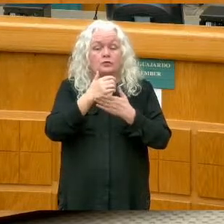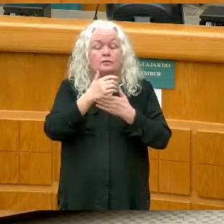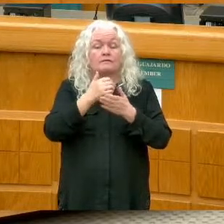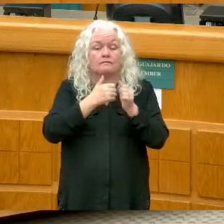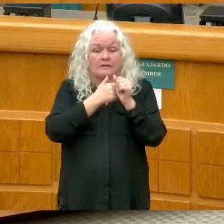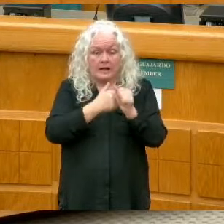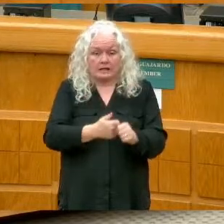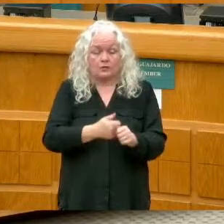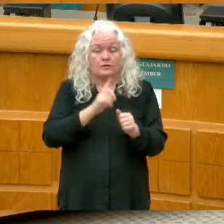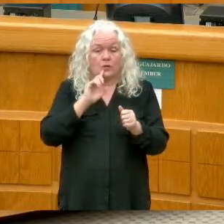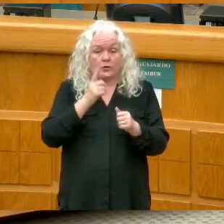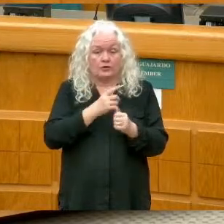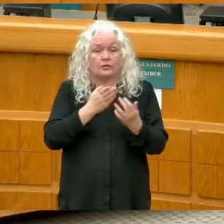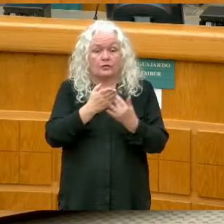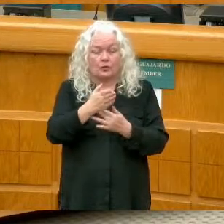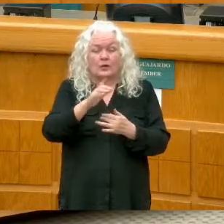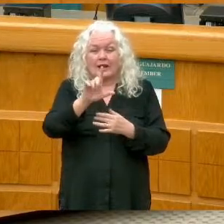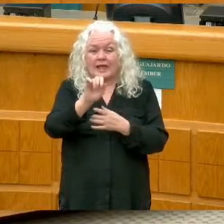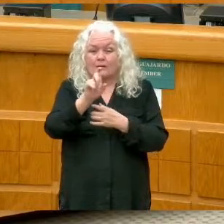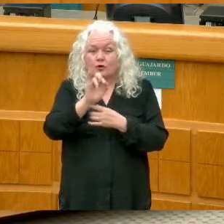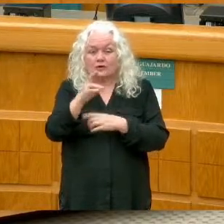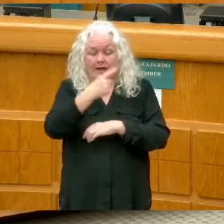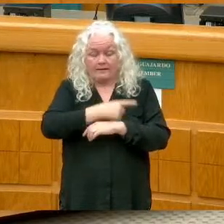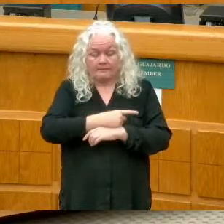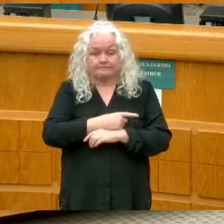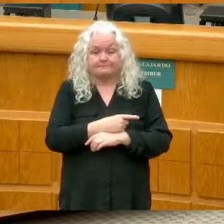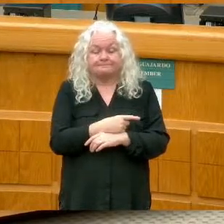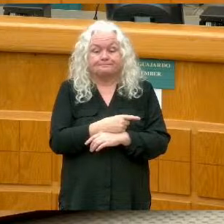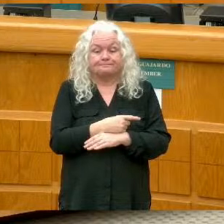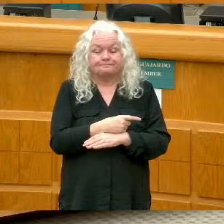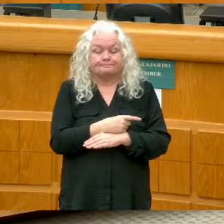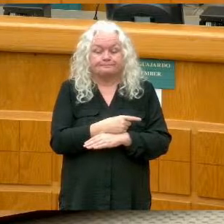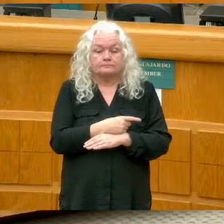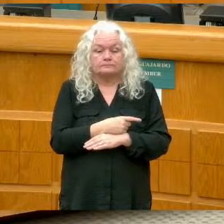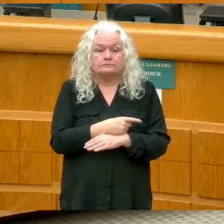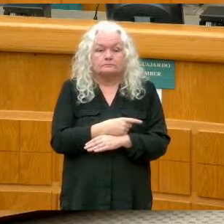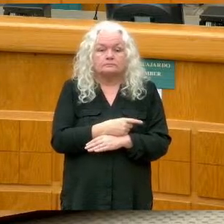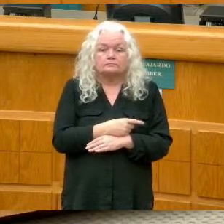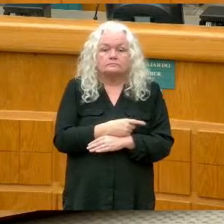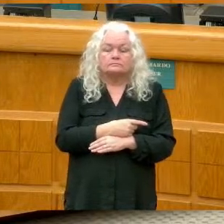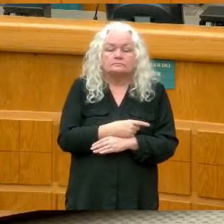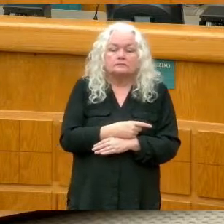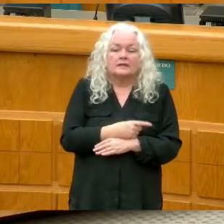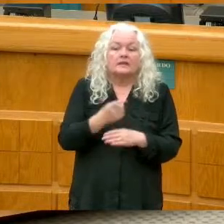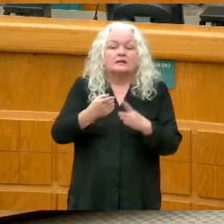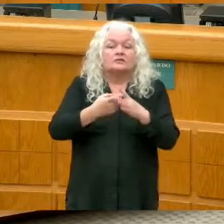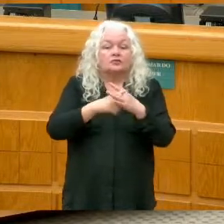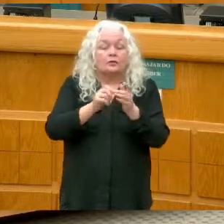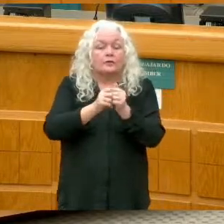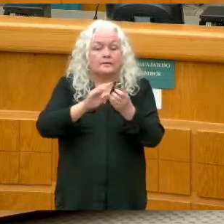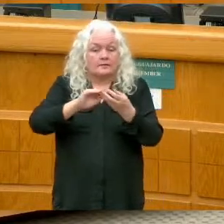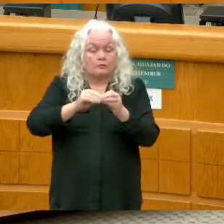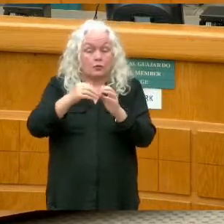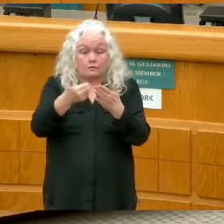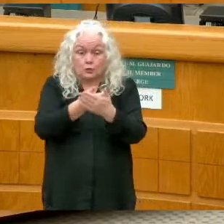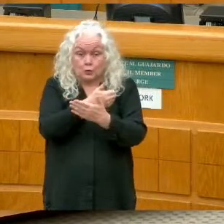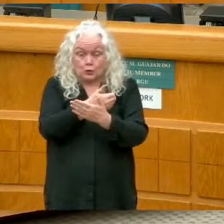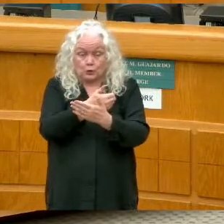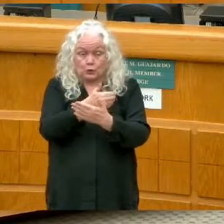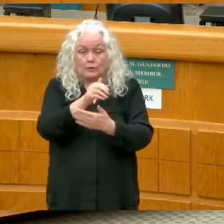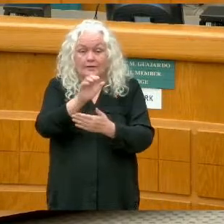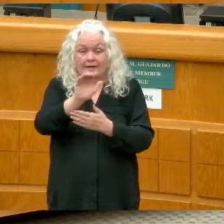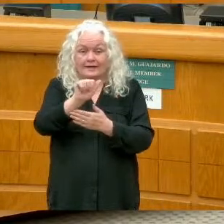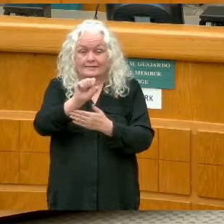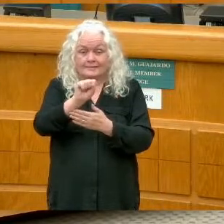governor through this Labor Day weekend and even beyond. Okay, so let's begin by talking about the number of new cases. And